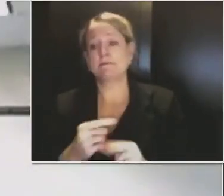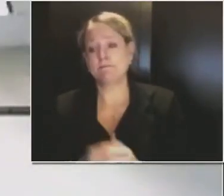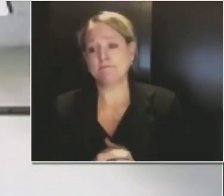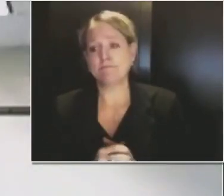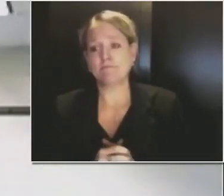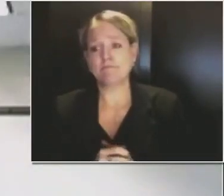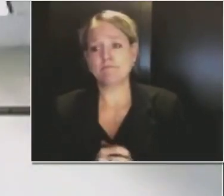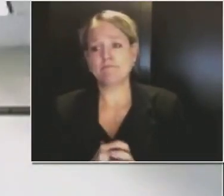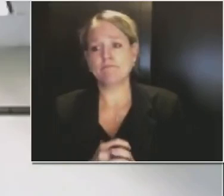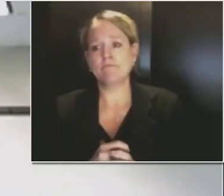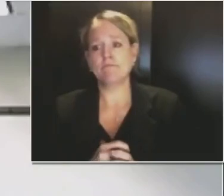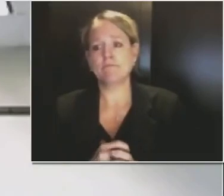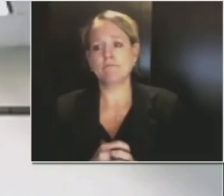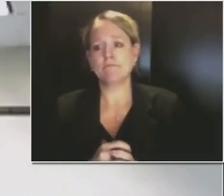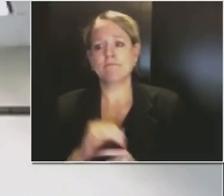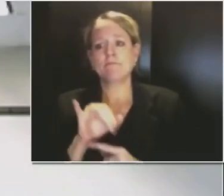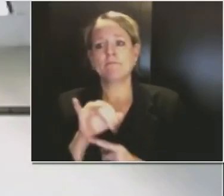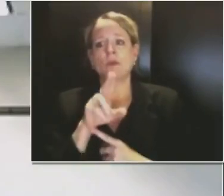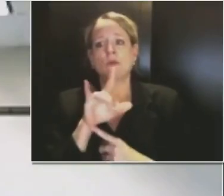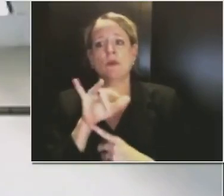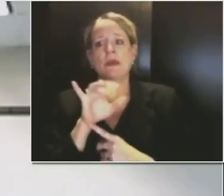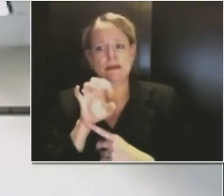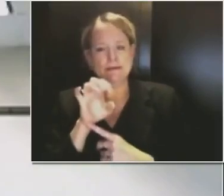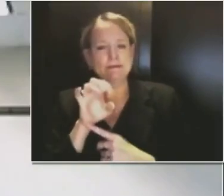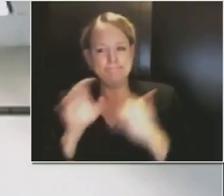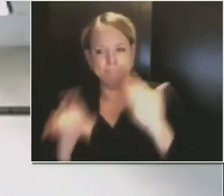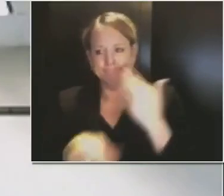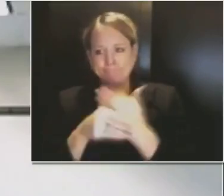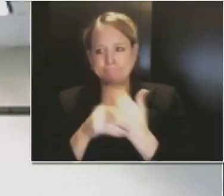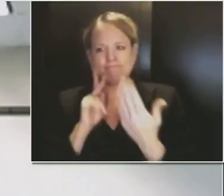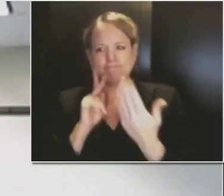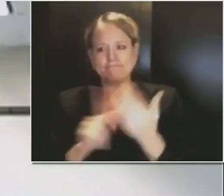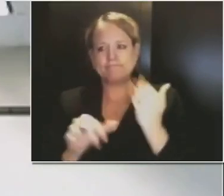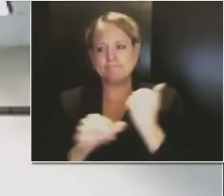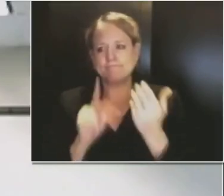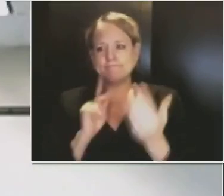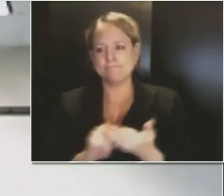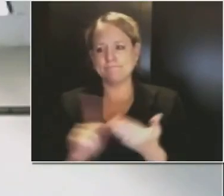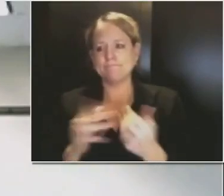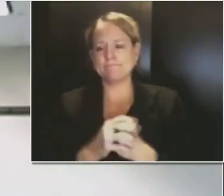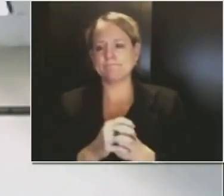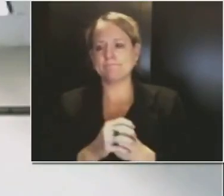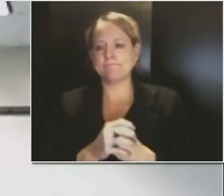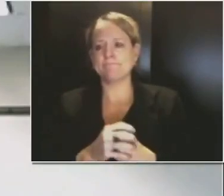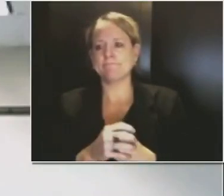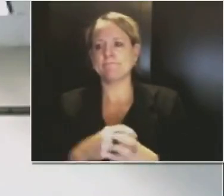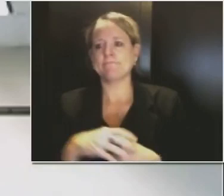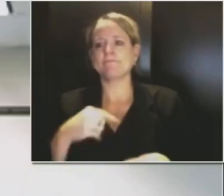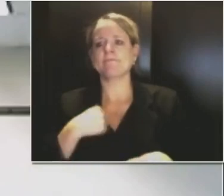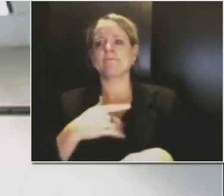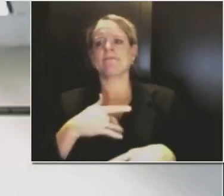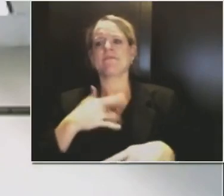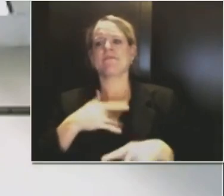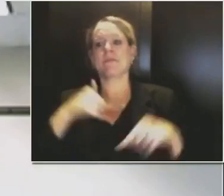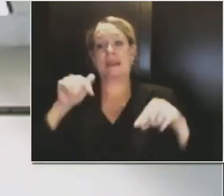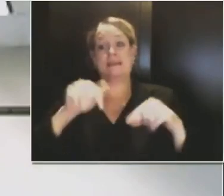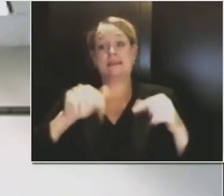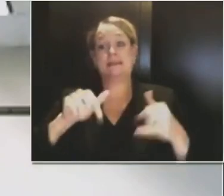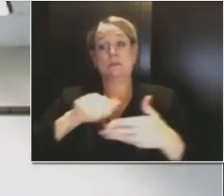been having 8, 10, 12 deaths a day, and it will likely happen. And so I would just double